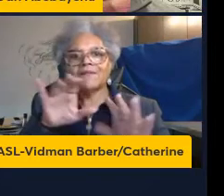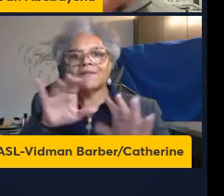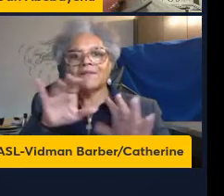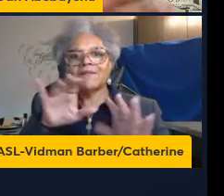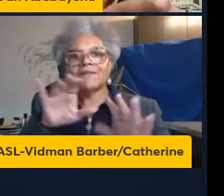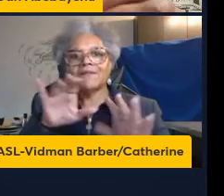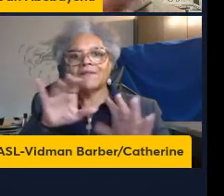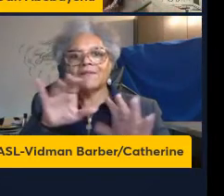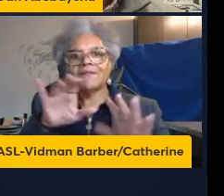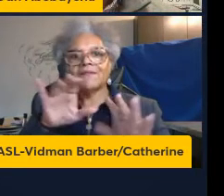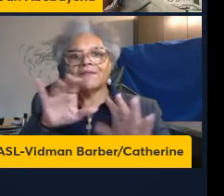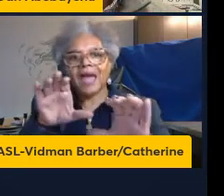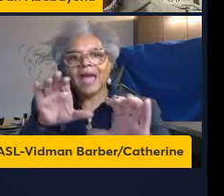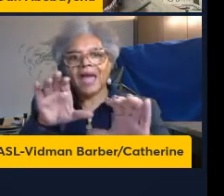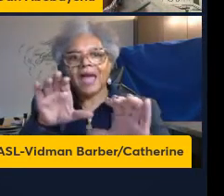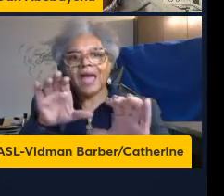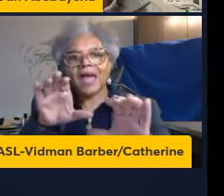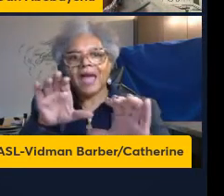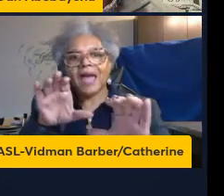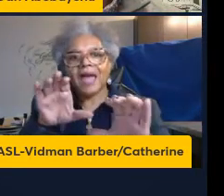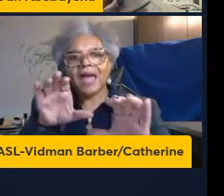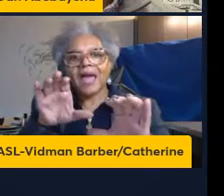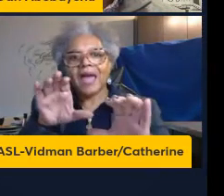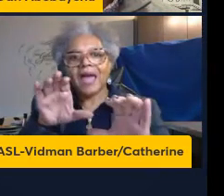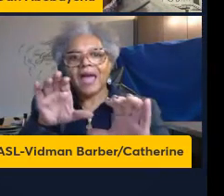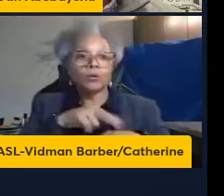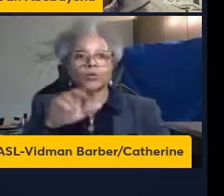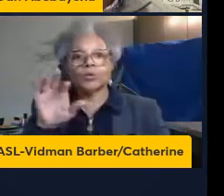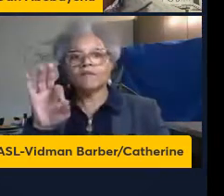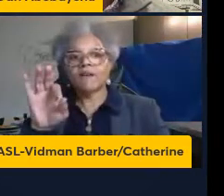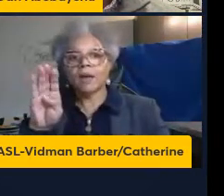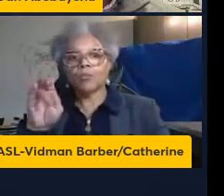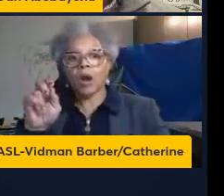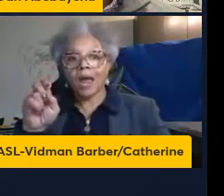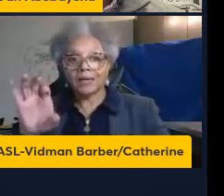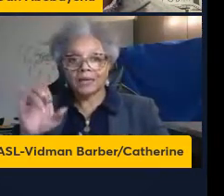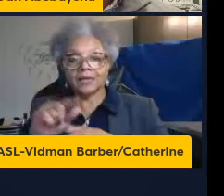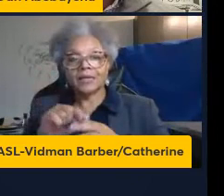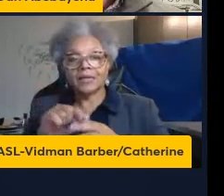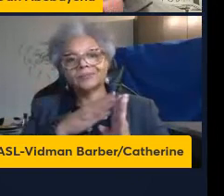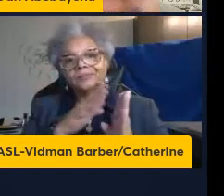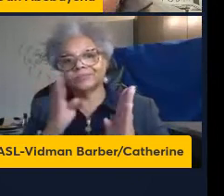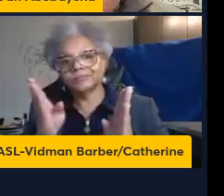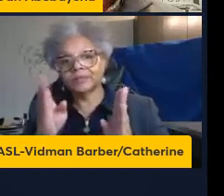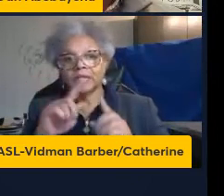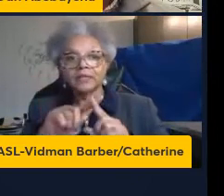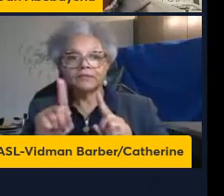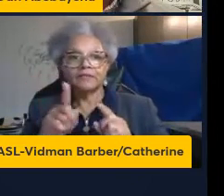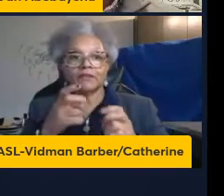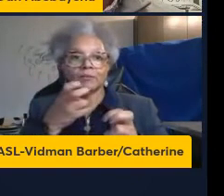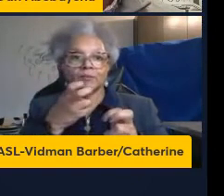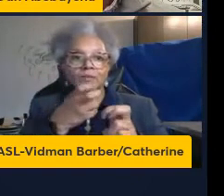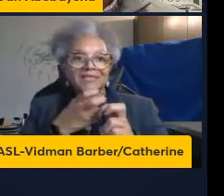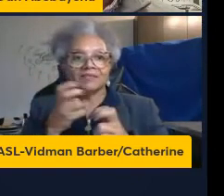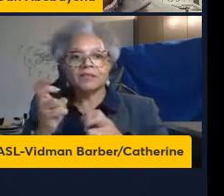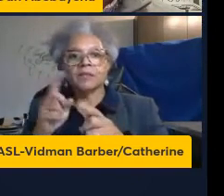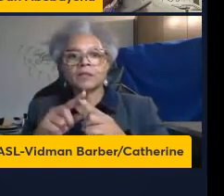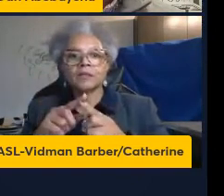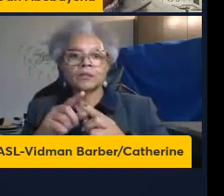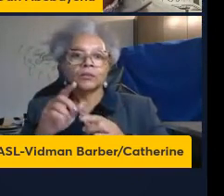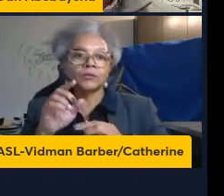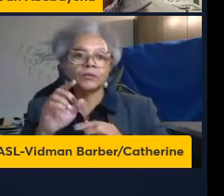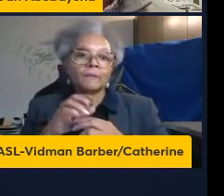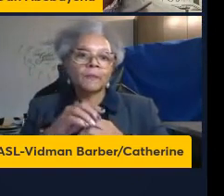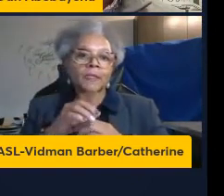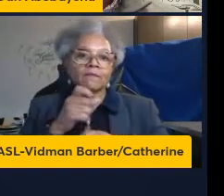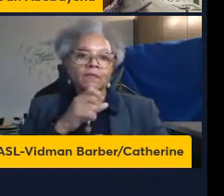that typically from normal lung to fibrotic lung, it's an order of magnitude difference in stiffness going from about 2 kilopascals to 20. But